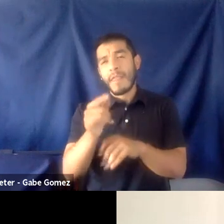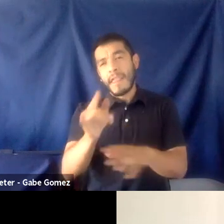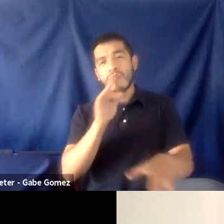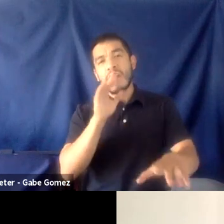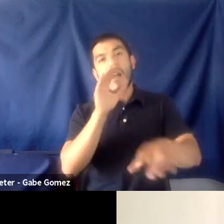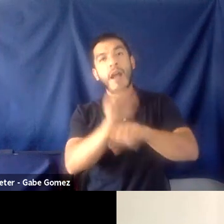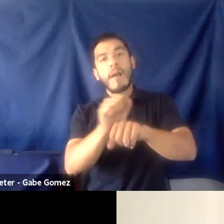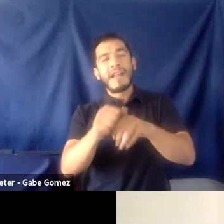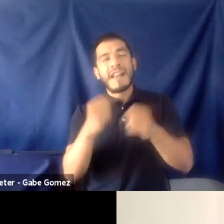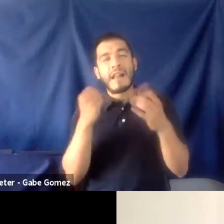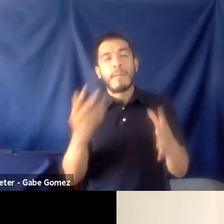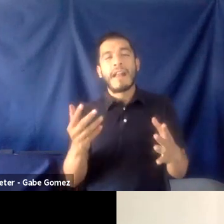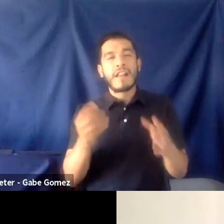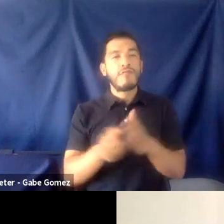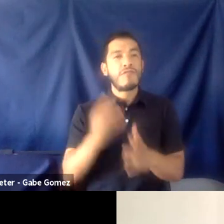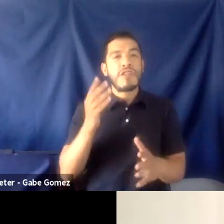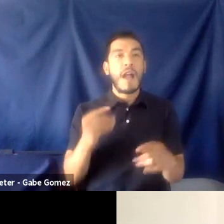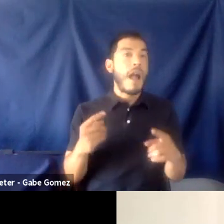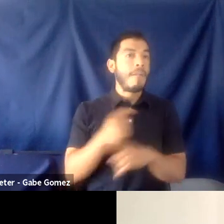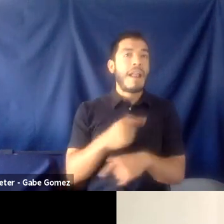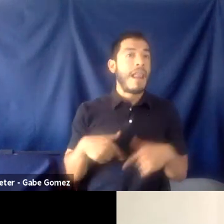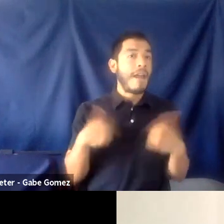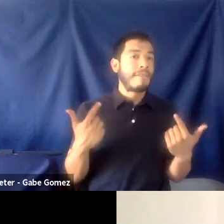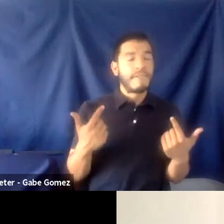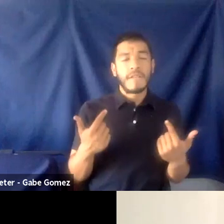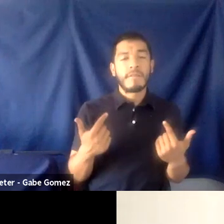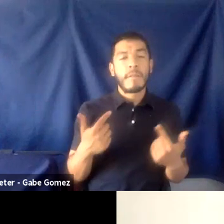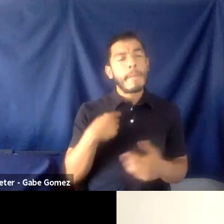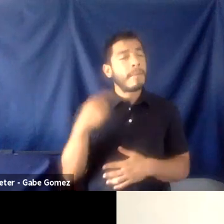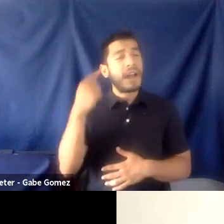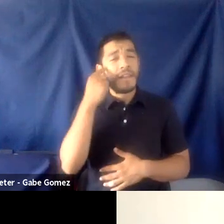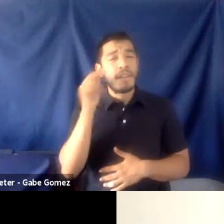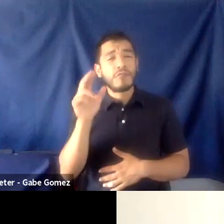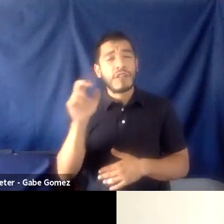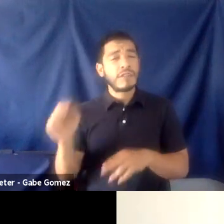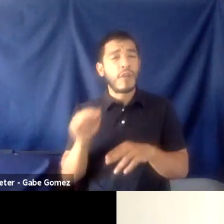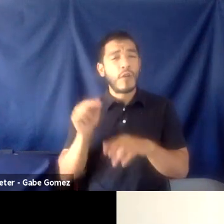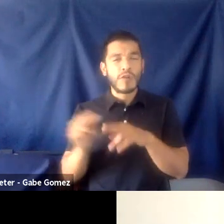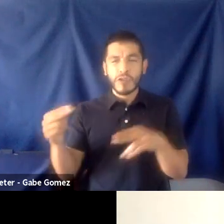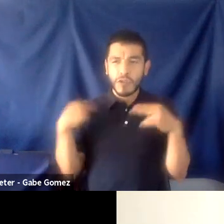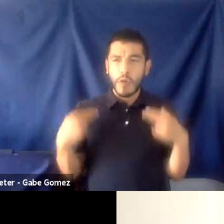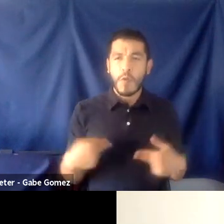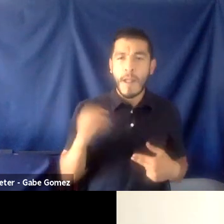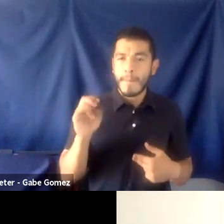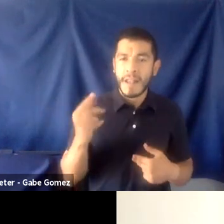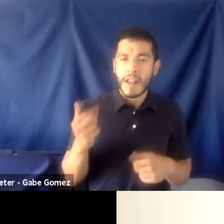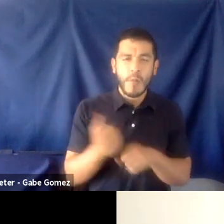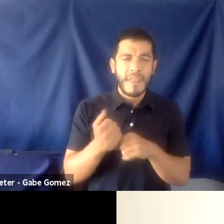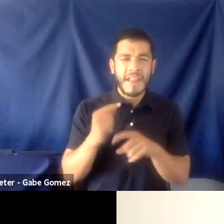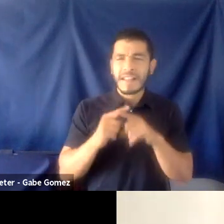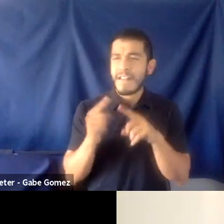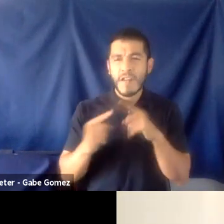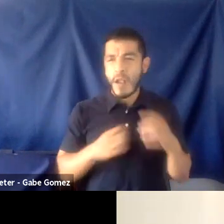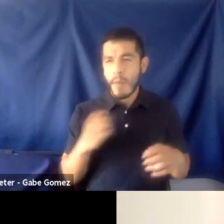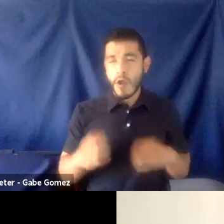incredibly rich and complex life. I think Grace, of course, she's a human being with complex emotions. She did